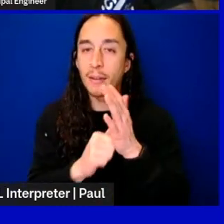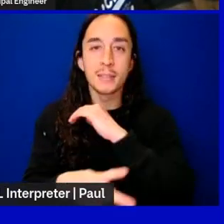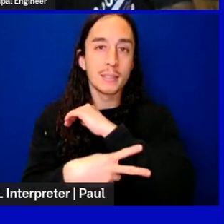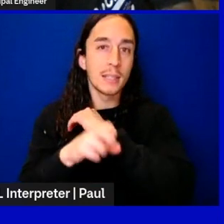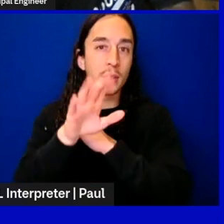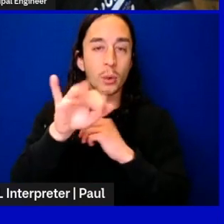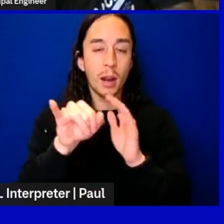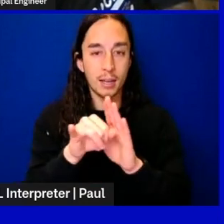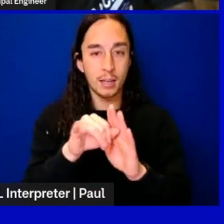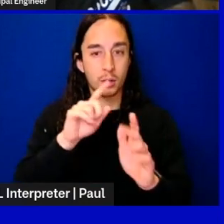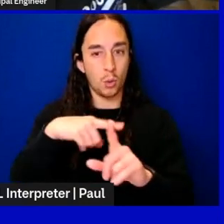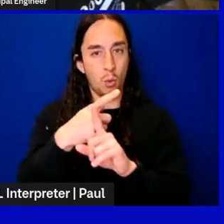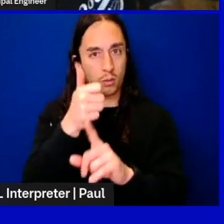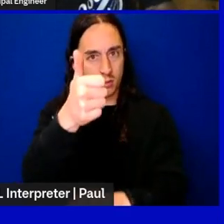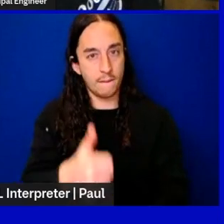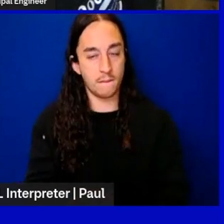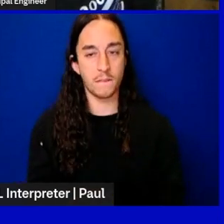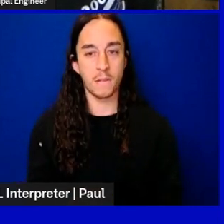you can make use of it.